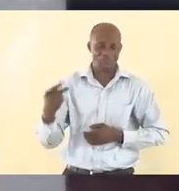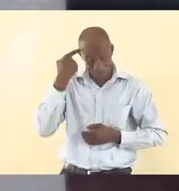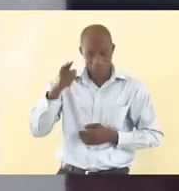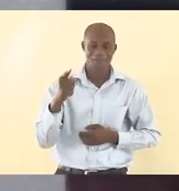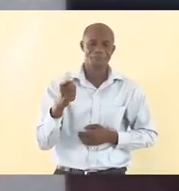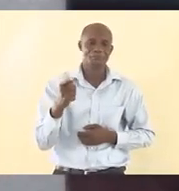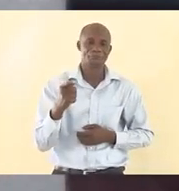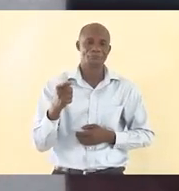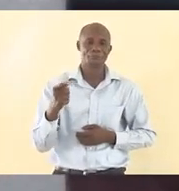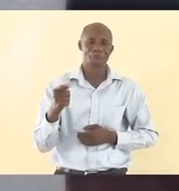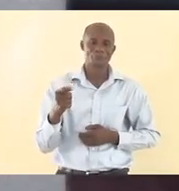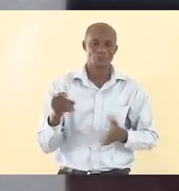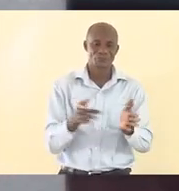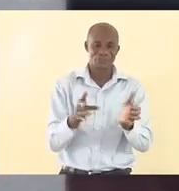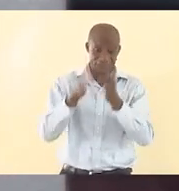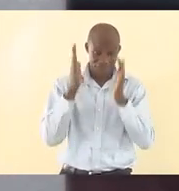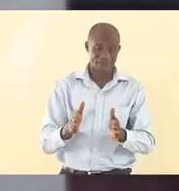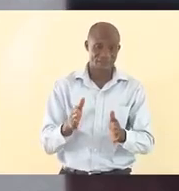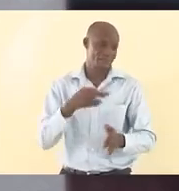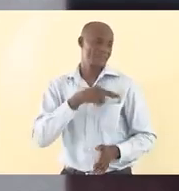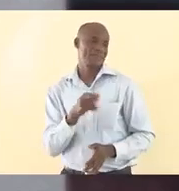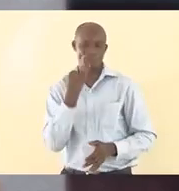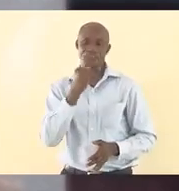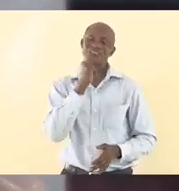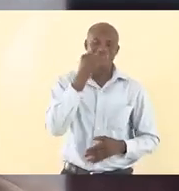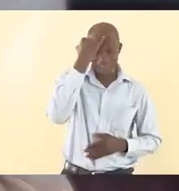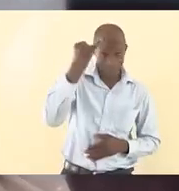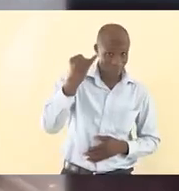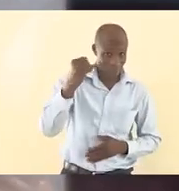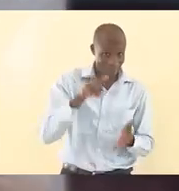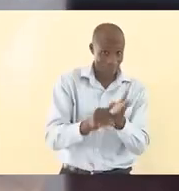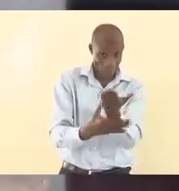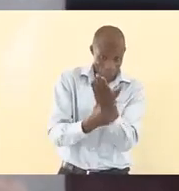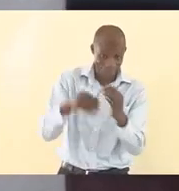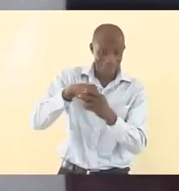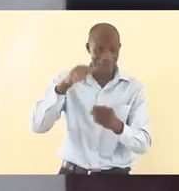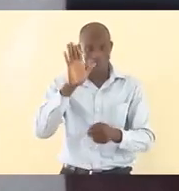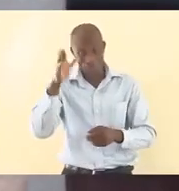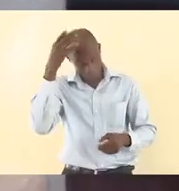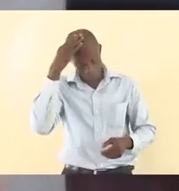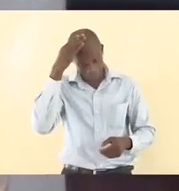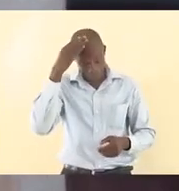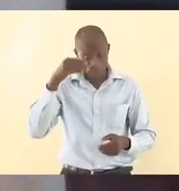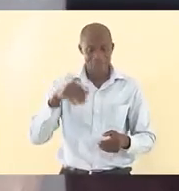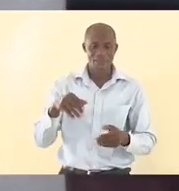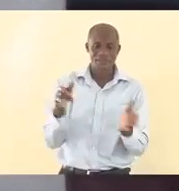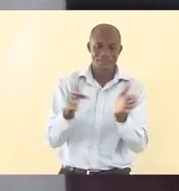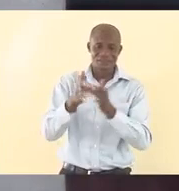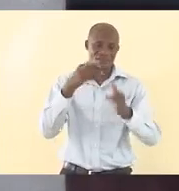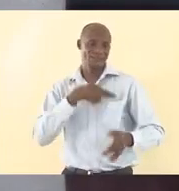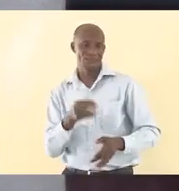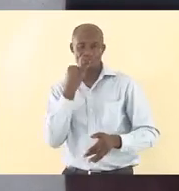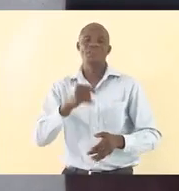Christianity is not an ideology that you hold in your head at home. Christianity is life that you live with